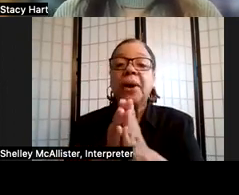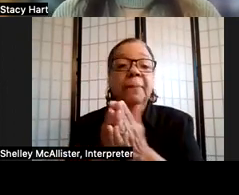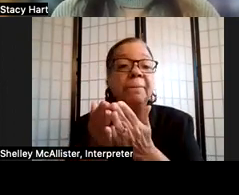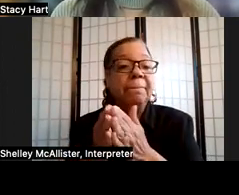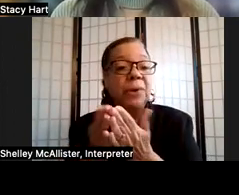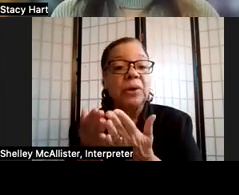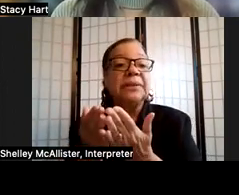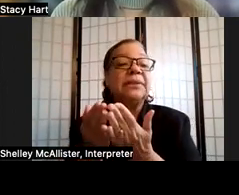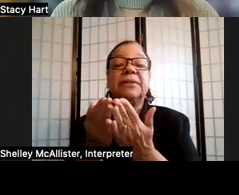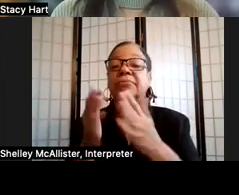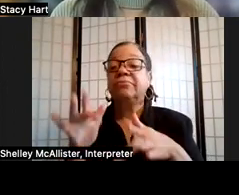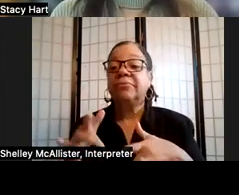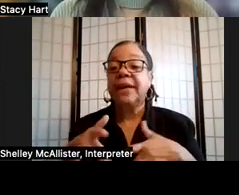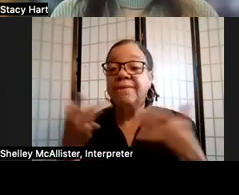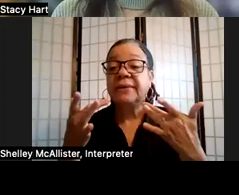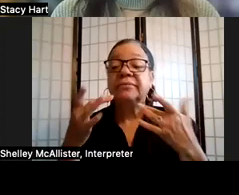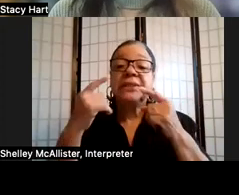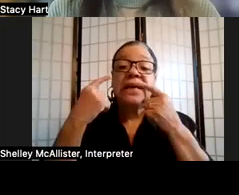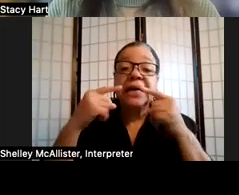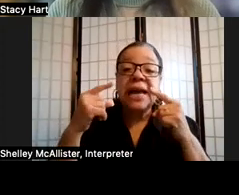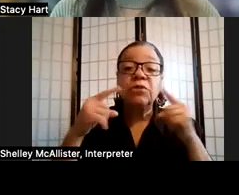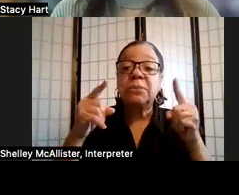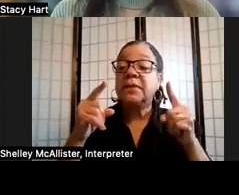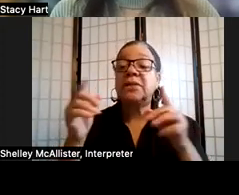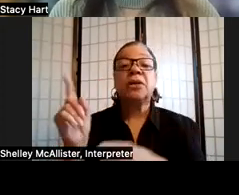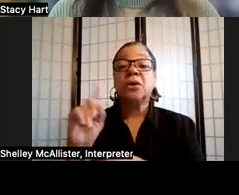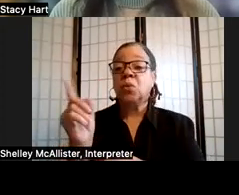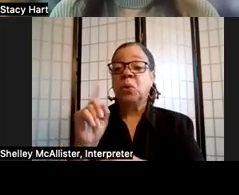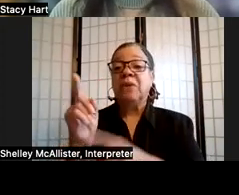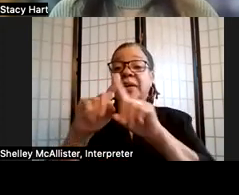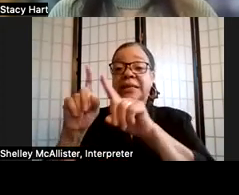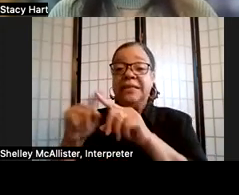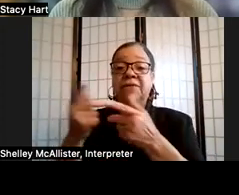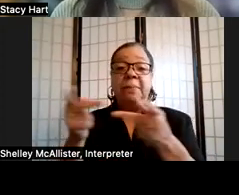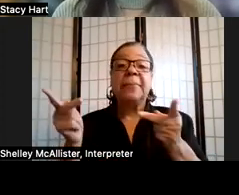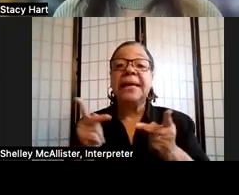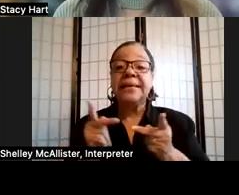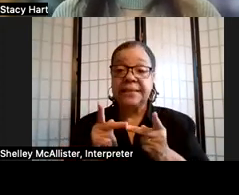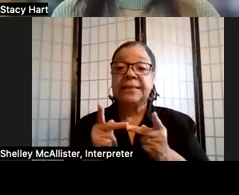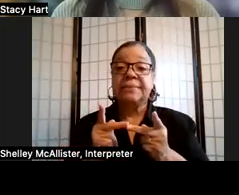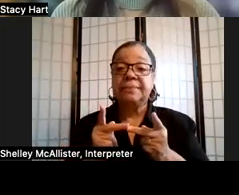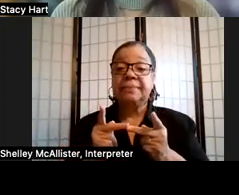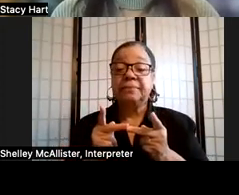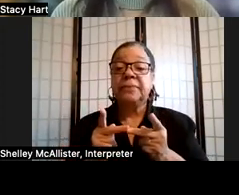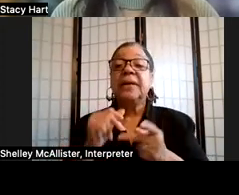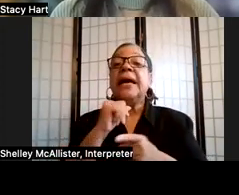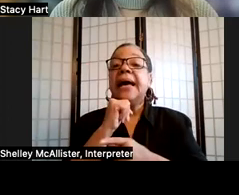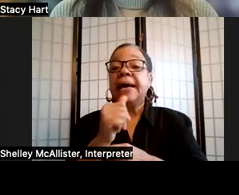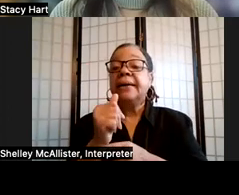provide information about your organization. Also, provide a